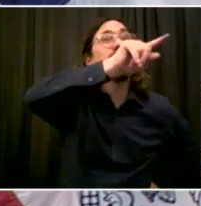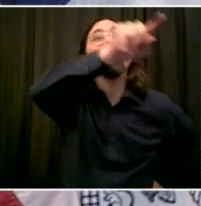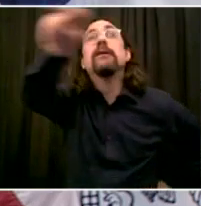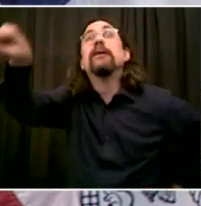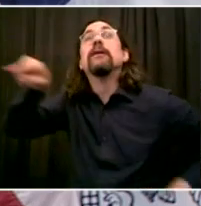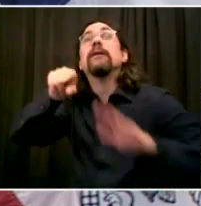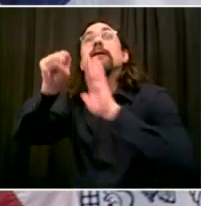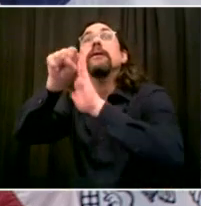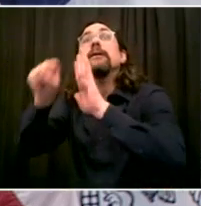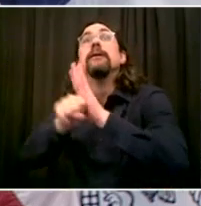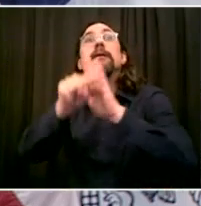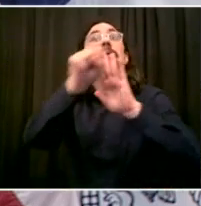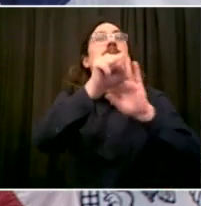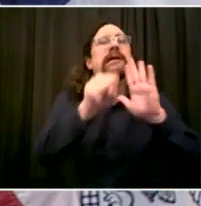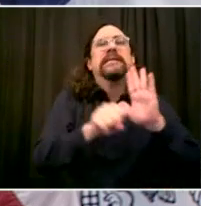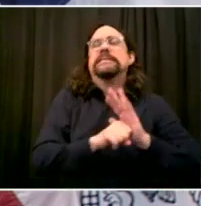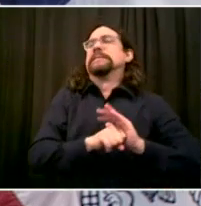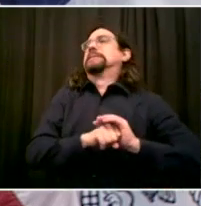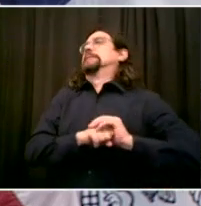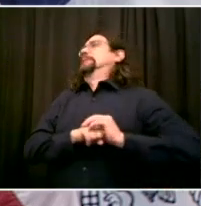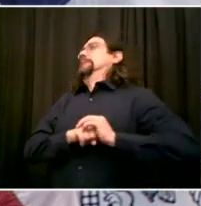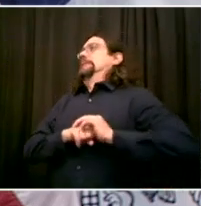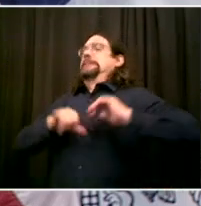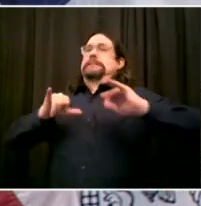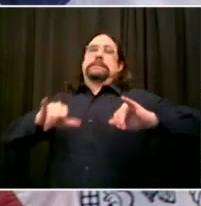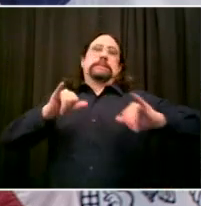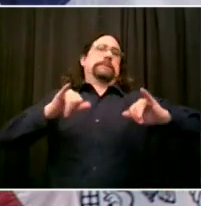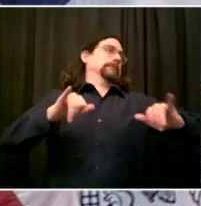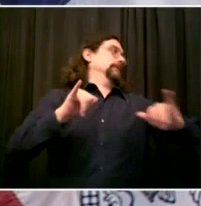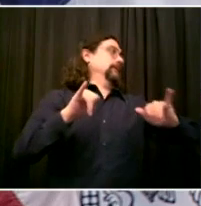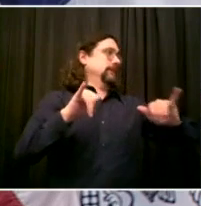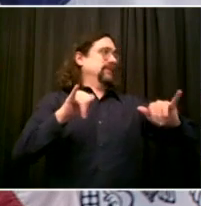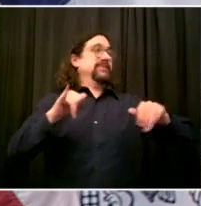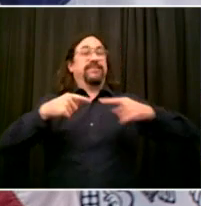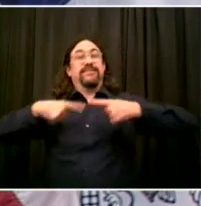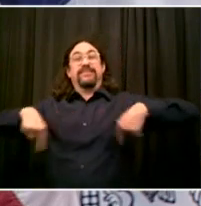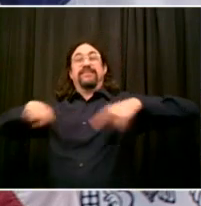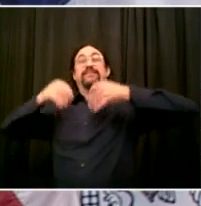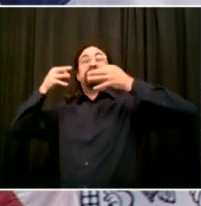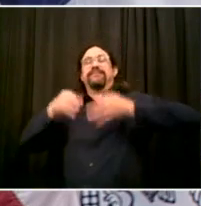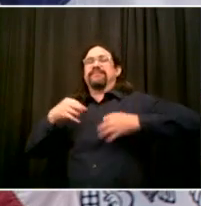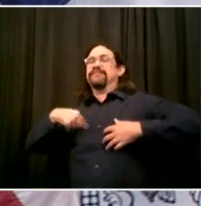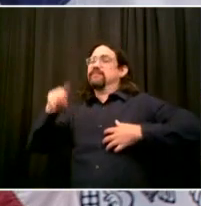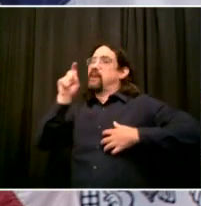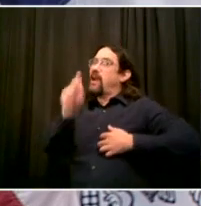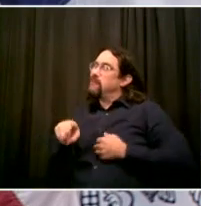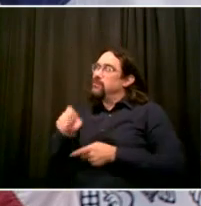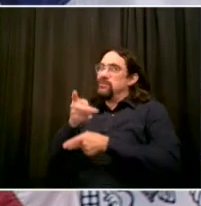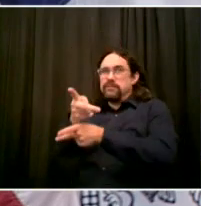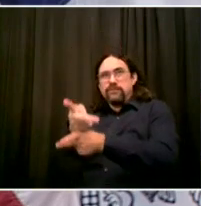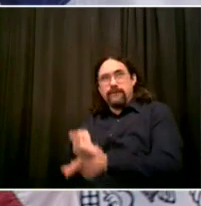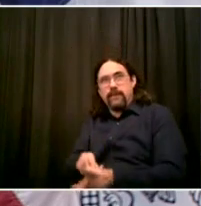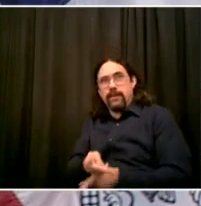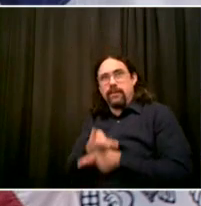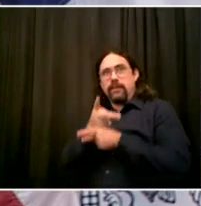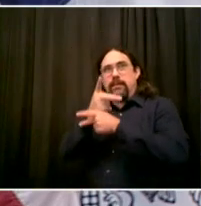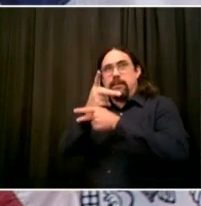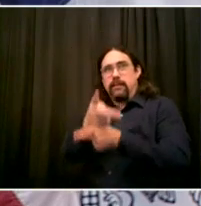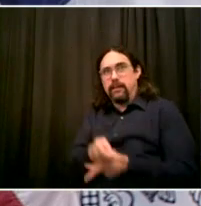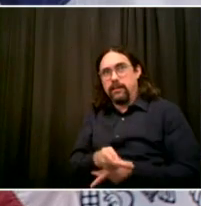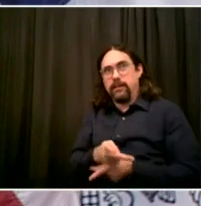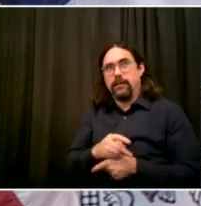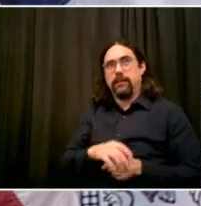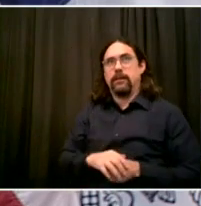this decision. So we'll have more to say on it as early as later today or tomorrow, but I'll give you what I think makes sense as the basic